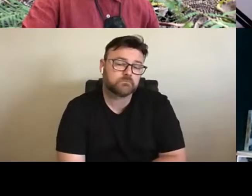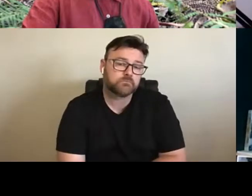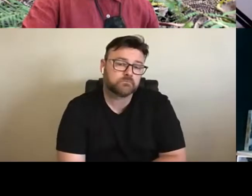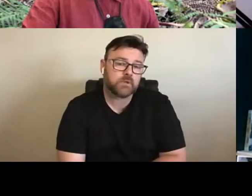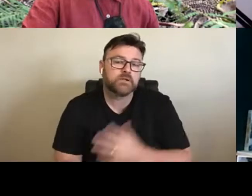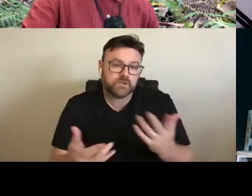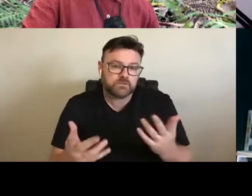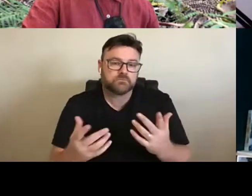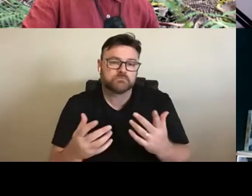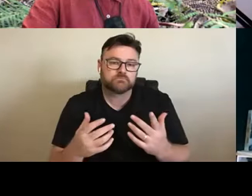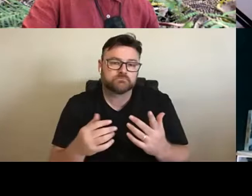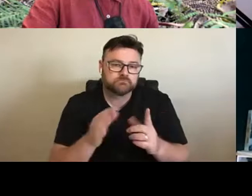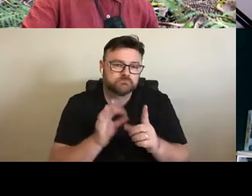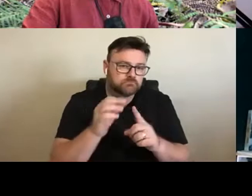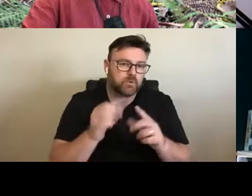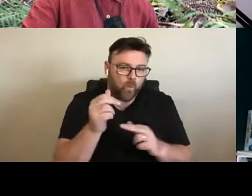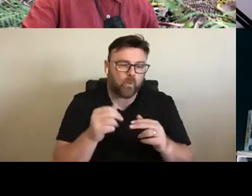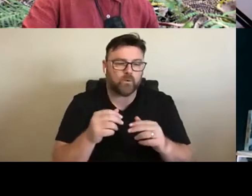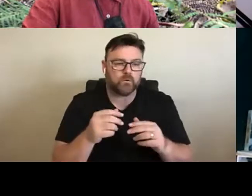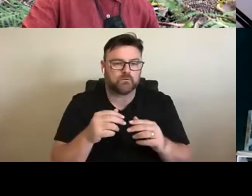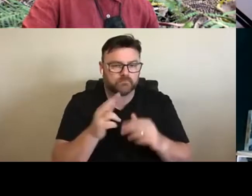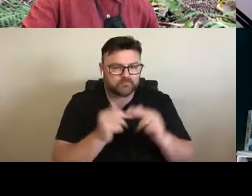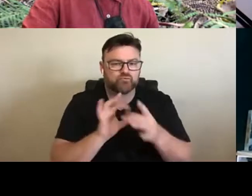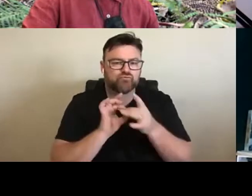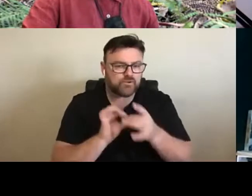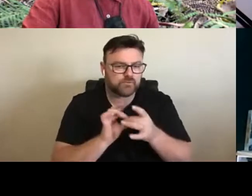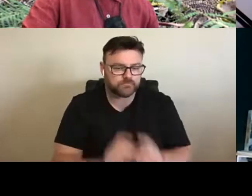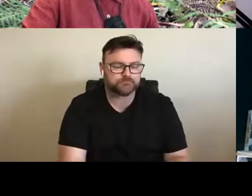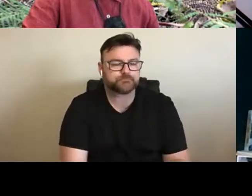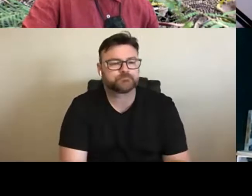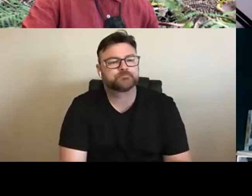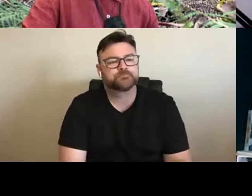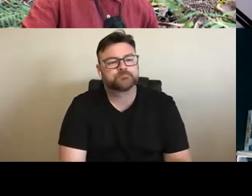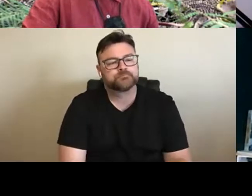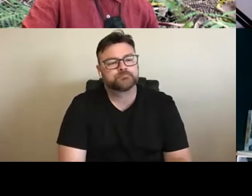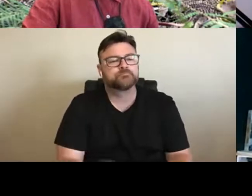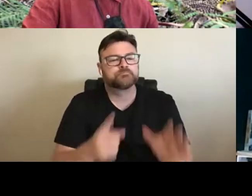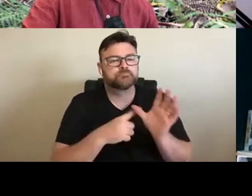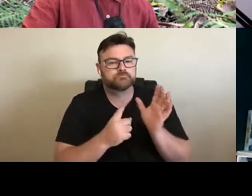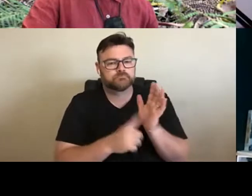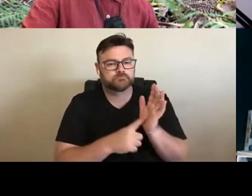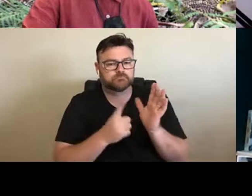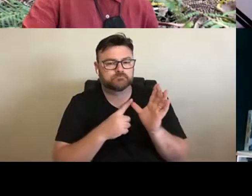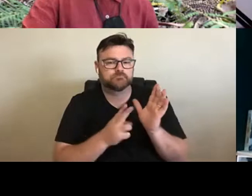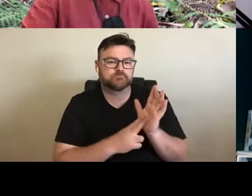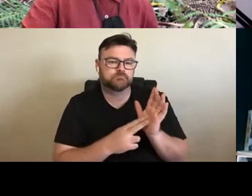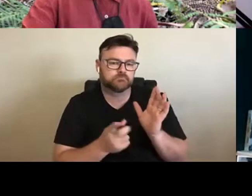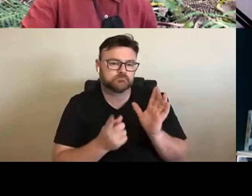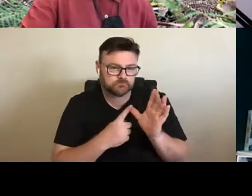about building up those relationships. Yeah. Sometimes I feel a bit of a divide